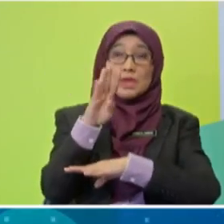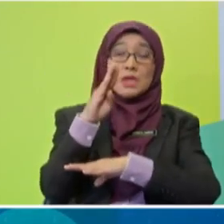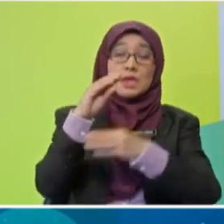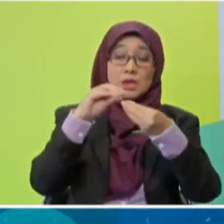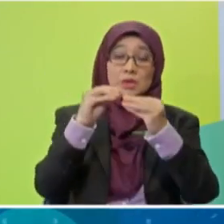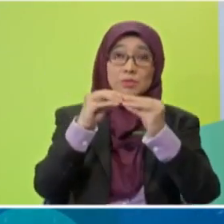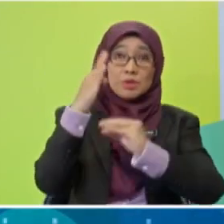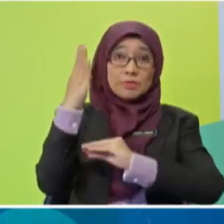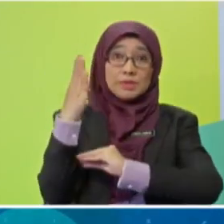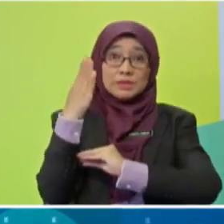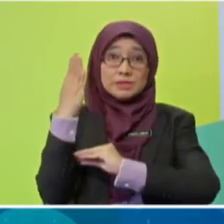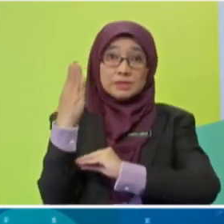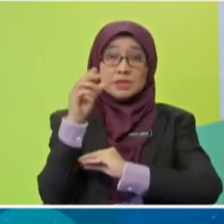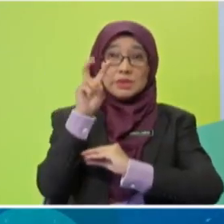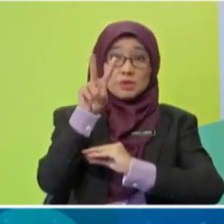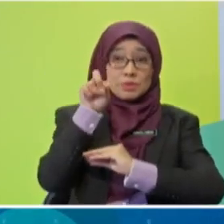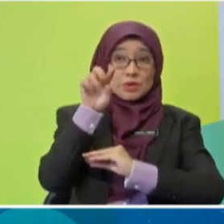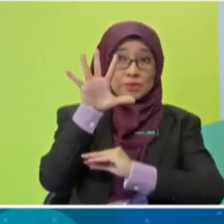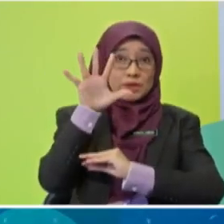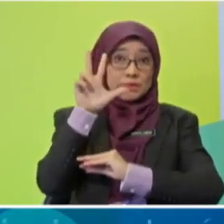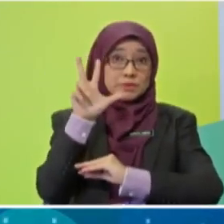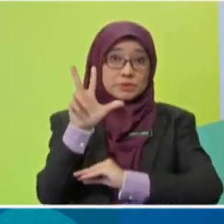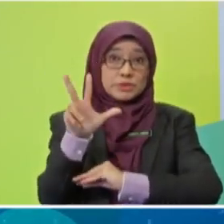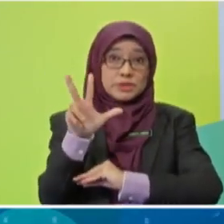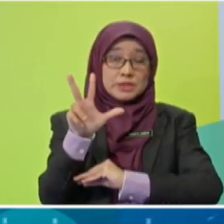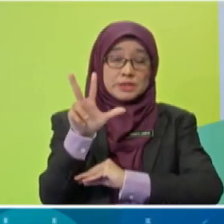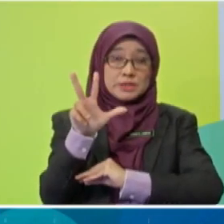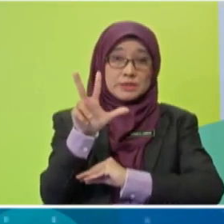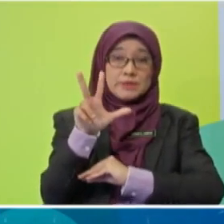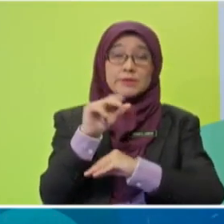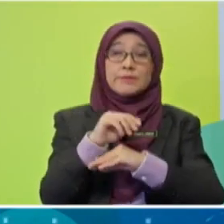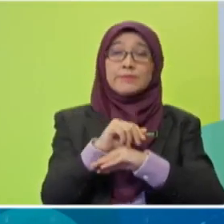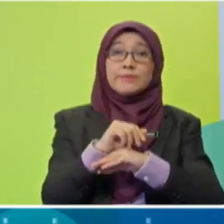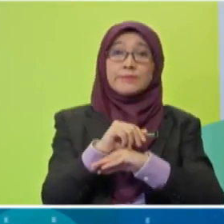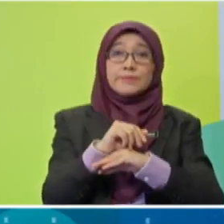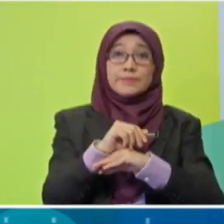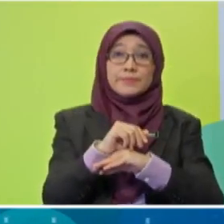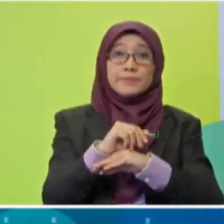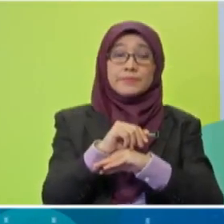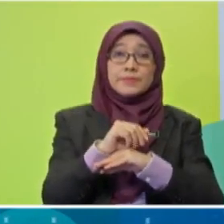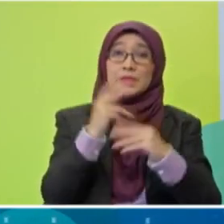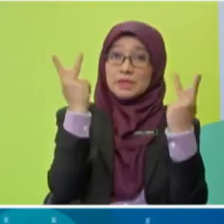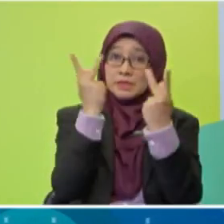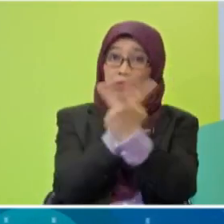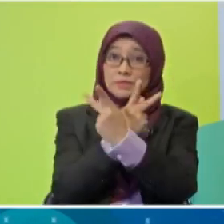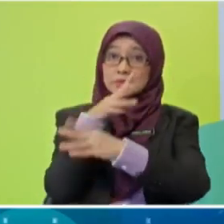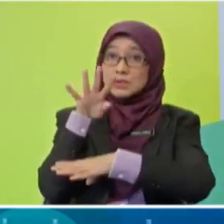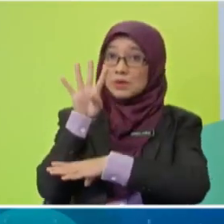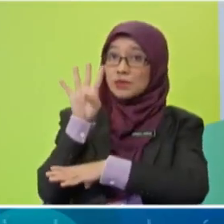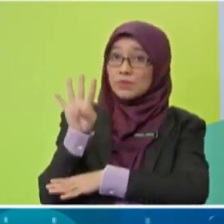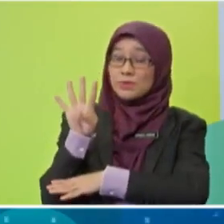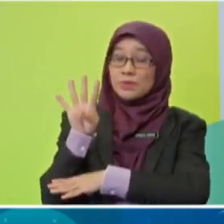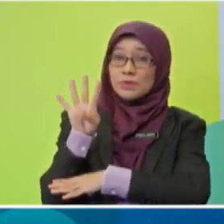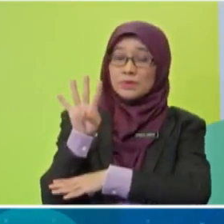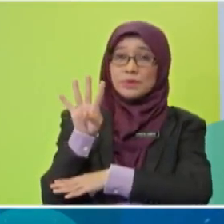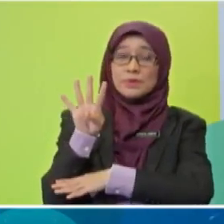Okay, 2.53. First thing you have to stack down, right, kids? Okay, stack down as usual, times by 4. Okay, so